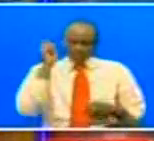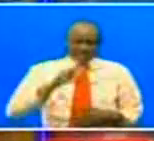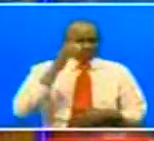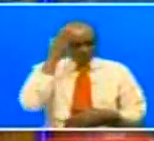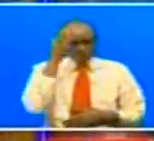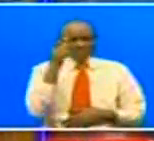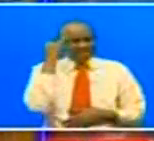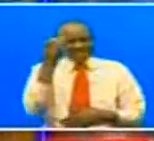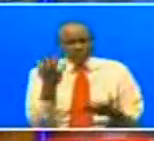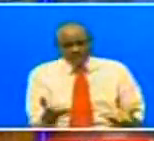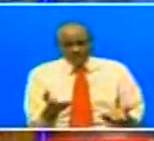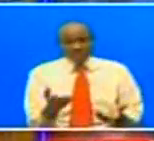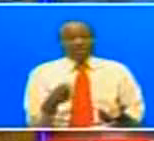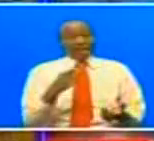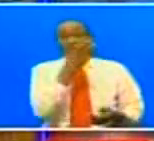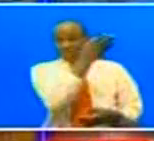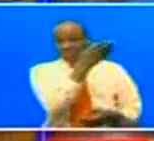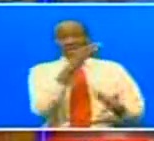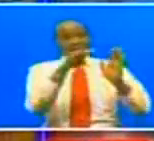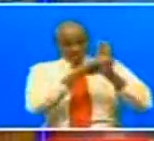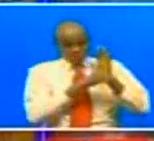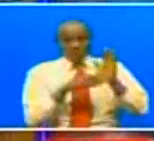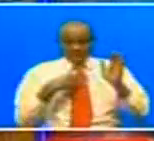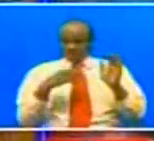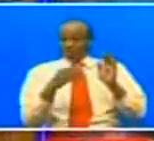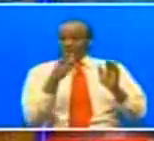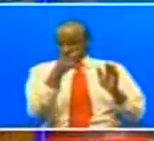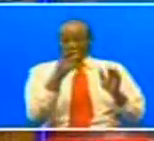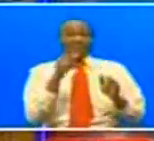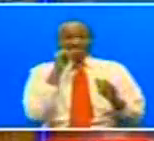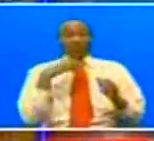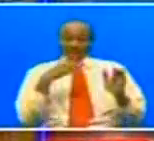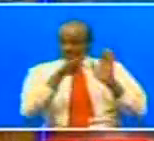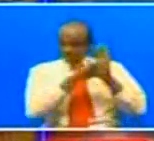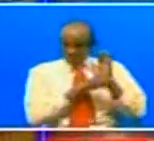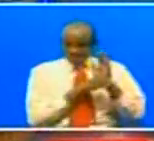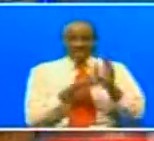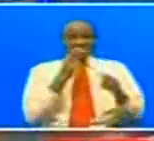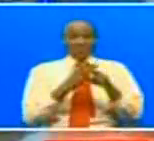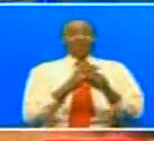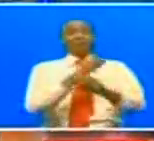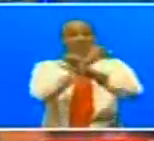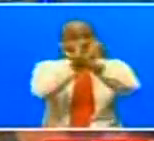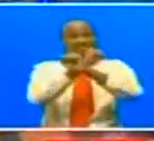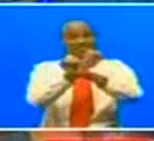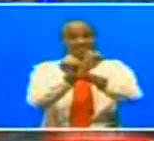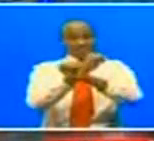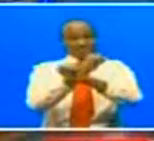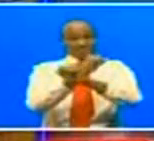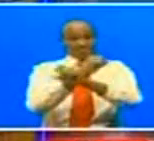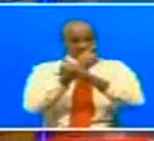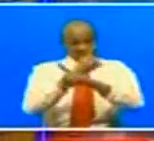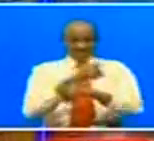after that ideology. We have a program in Britain called Prevent, and it is what it says. It's trying to prevent people becoming radicalized in the first